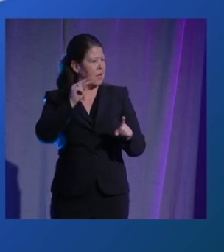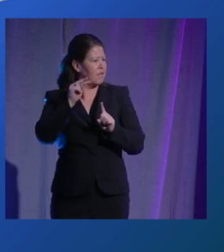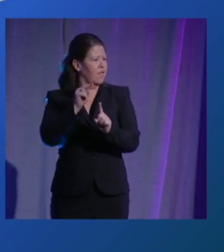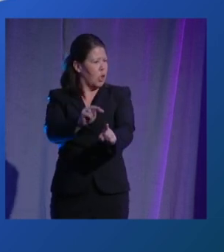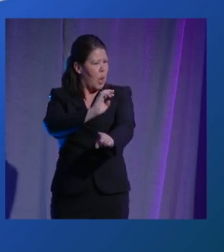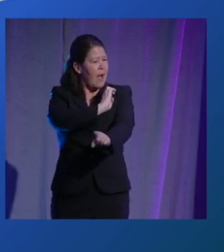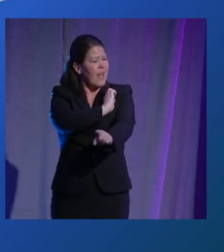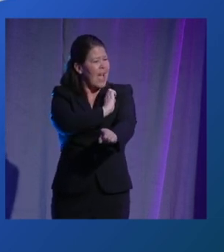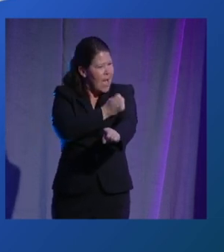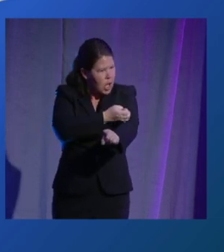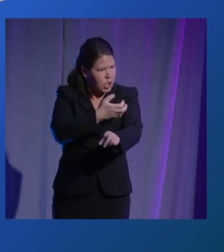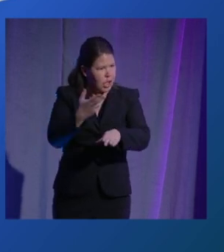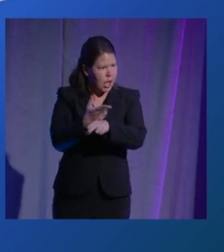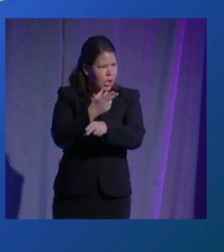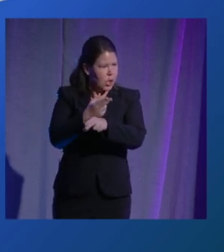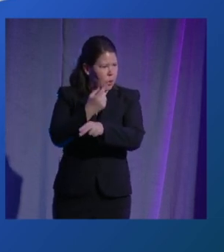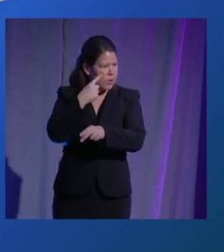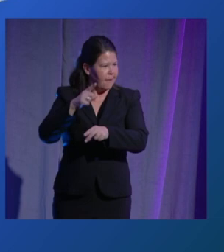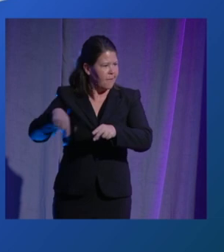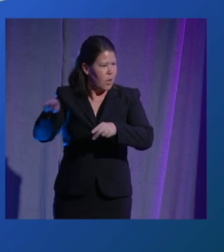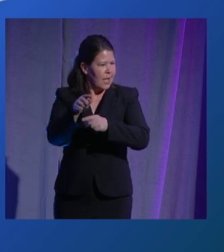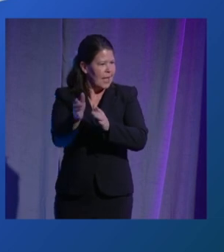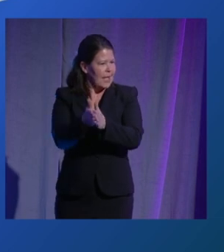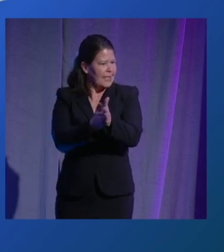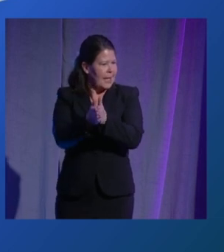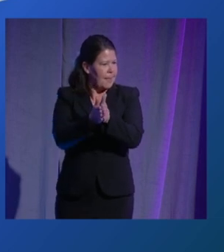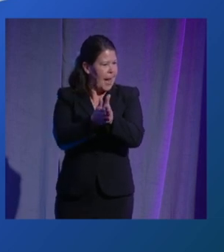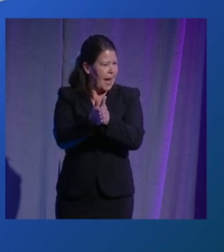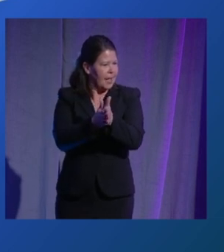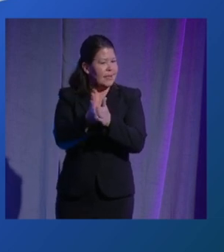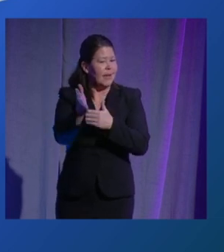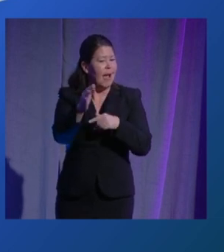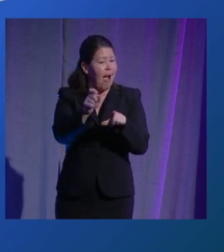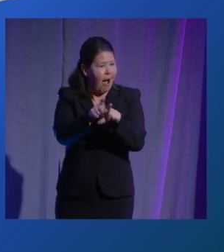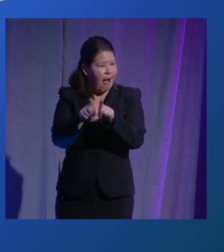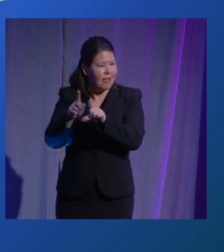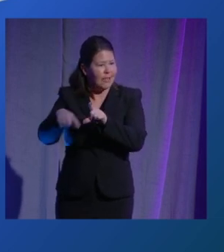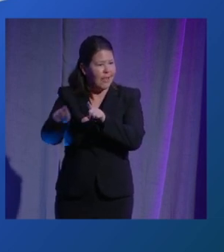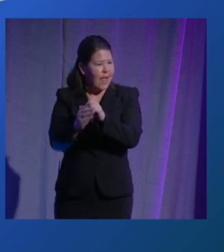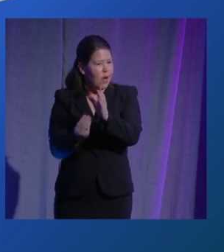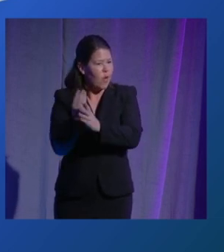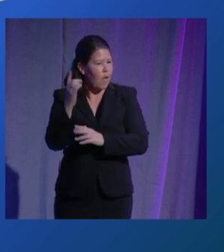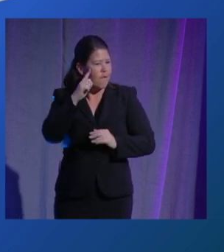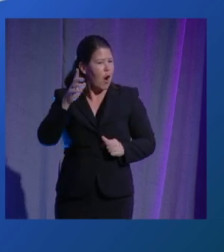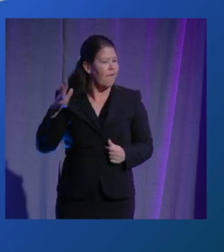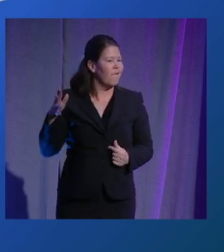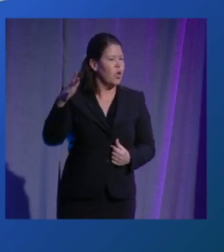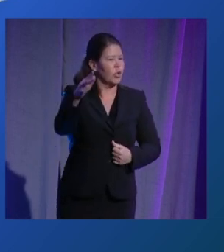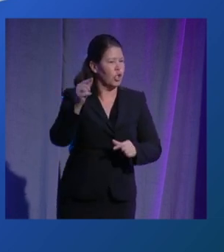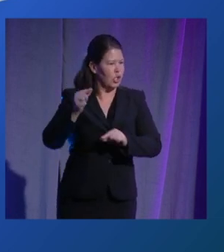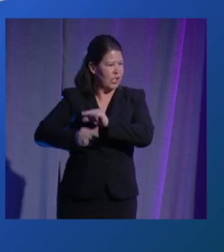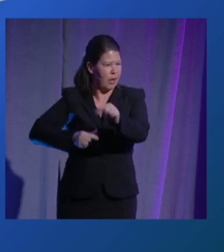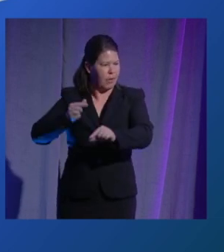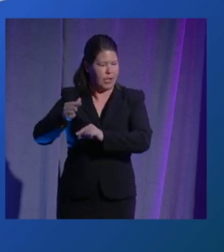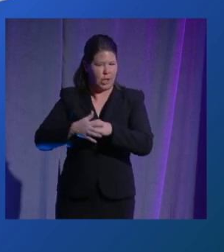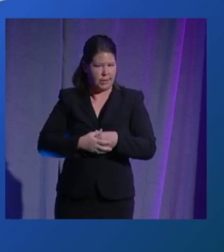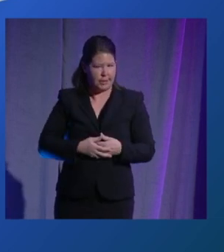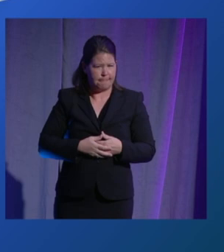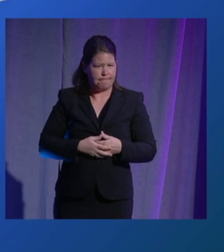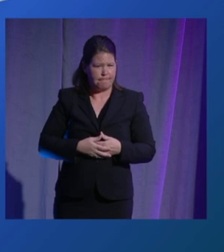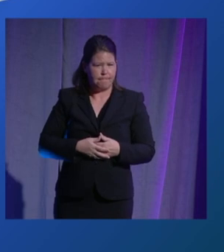especially as they grow in Generations uh you know F future Generations I know obviously you Oakridge